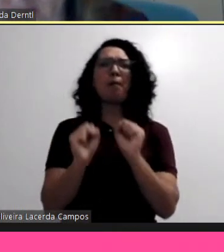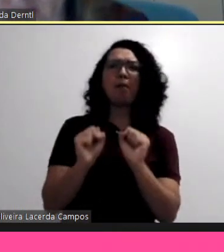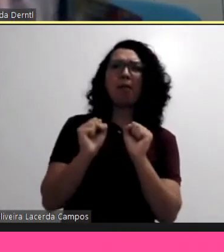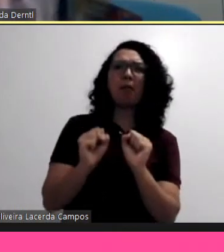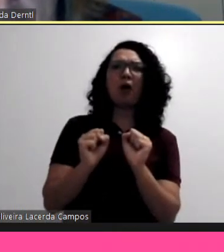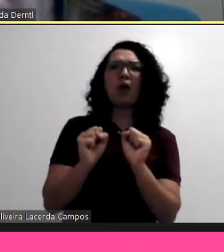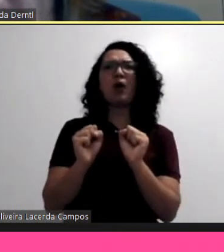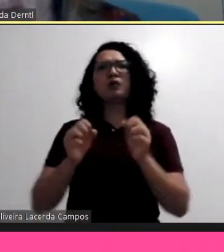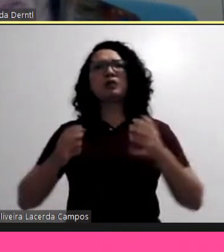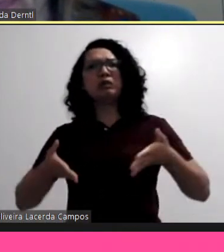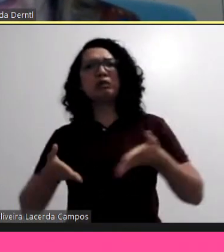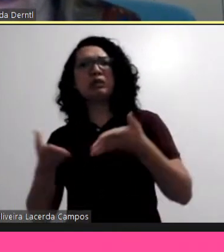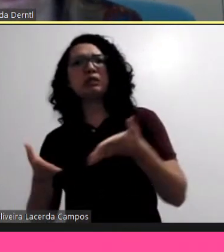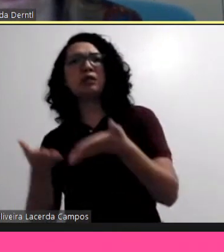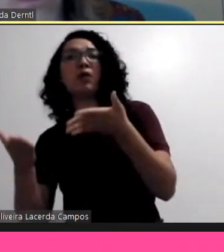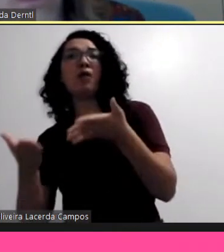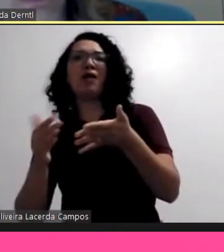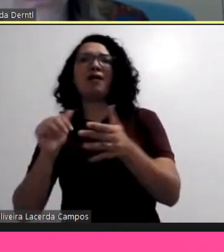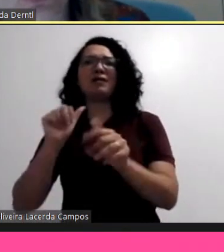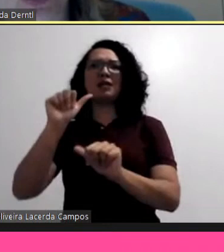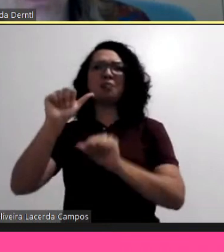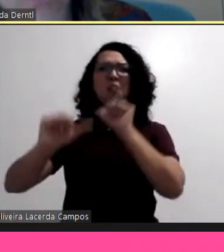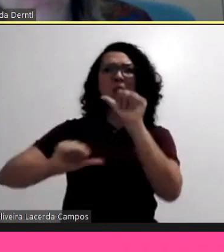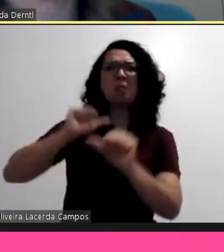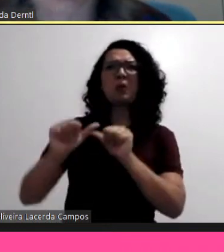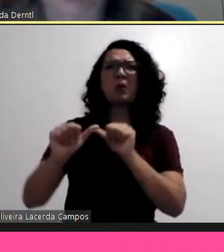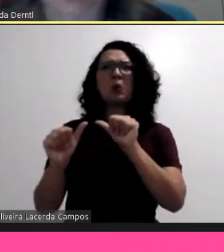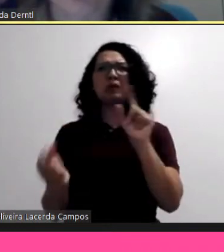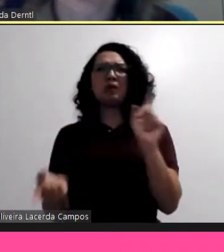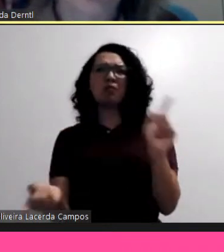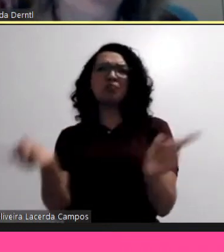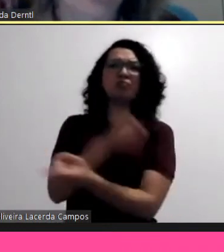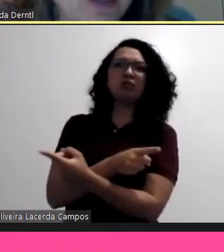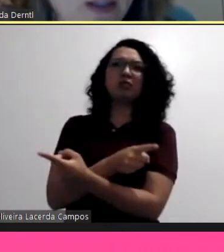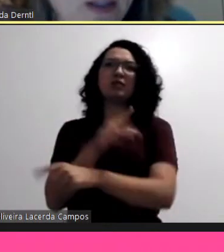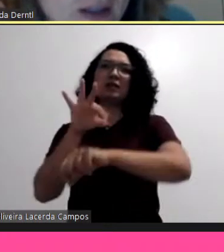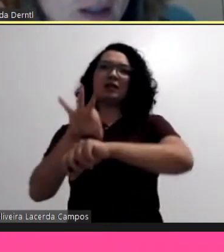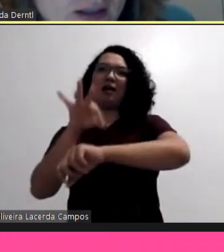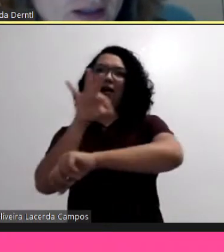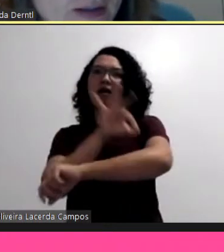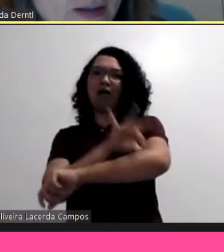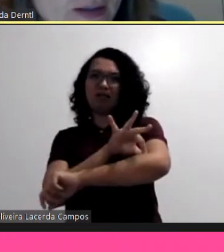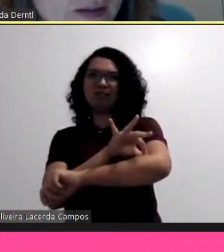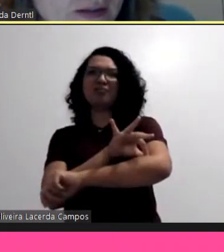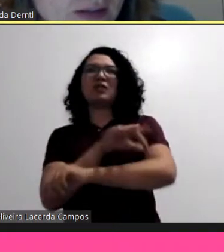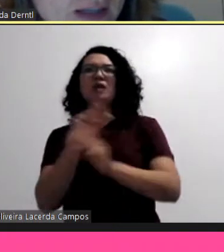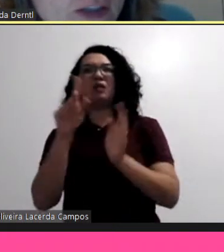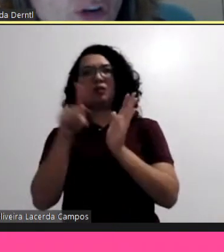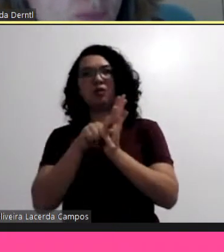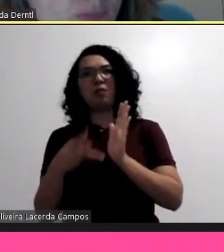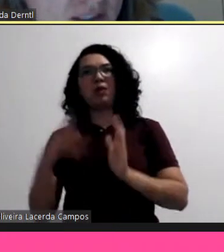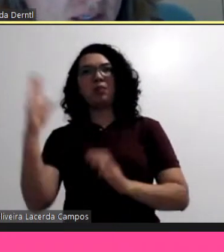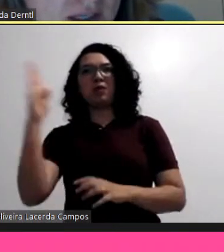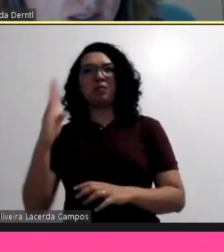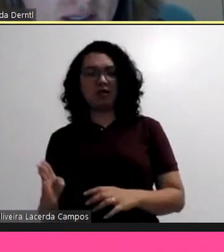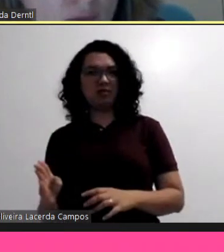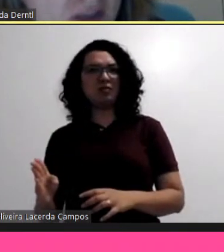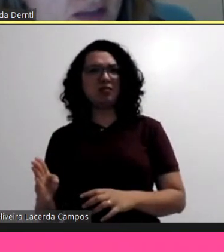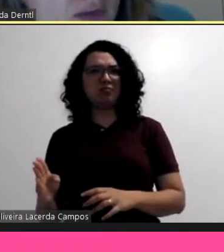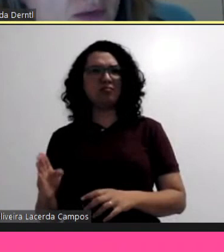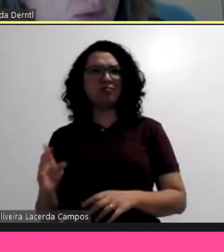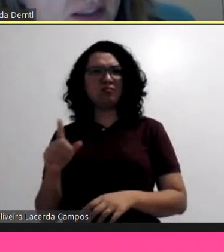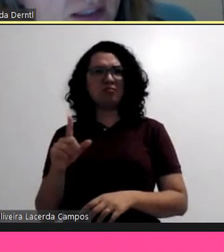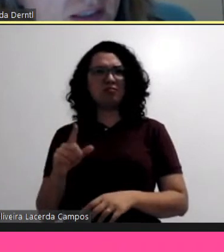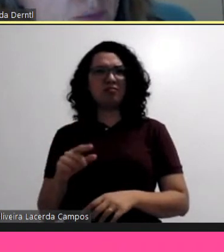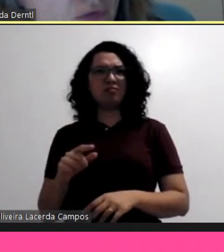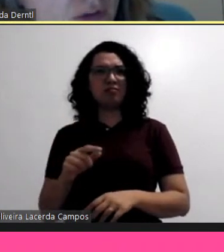mudança, a essa reversão na arquitetura brasileira. Será que a gente poderia começar